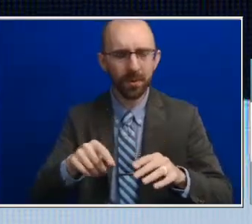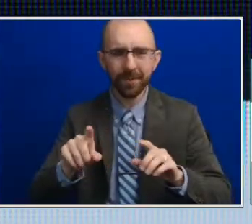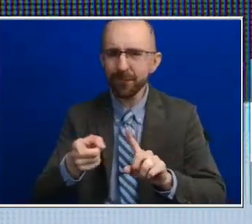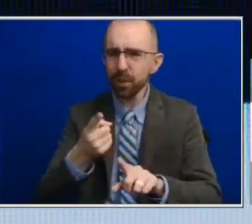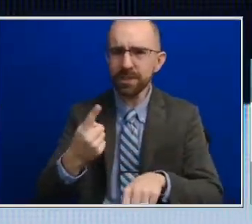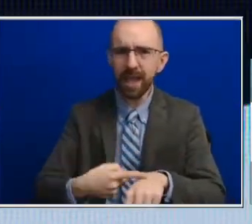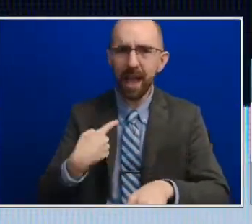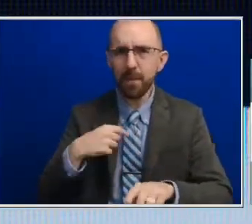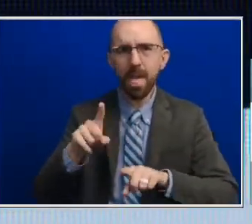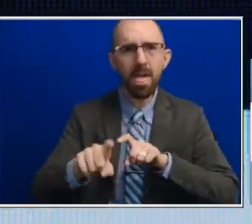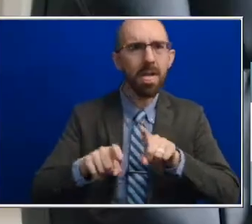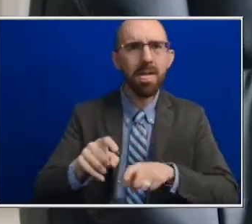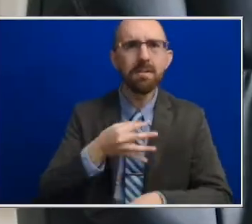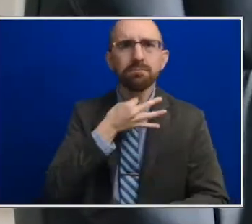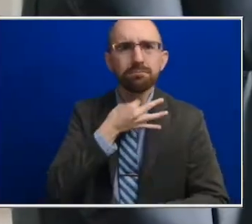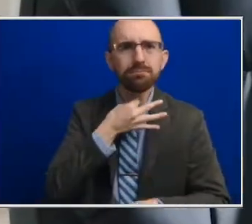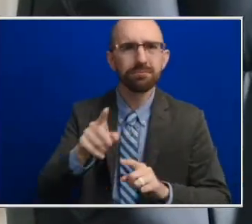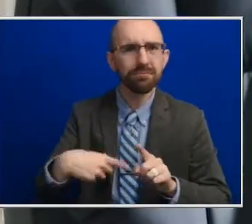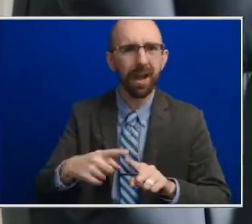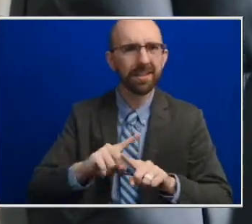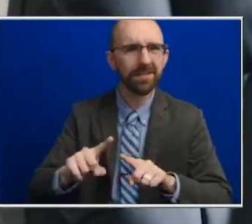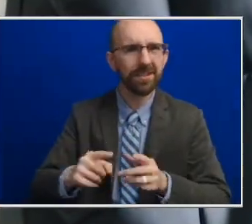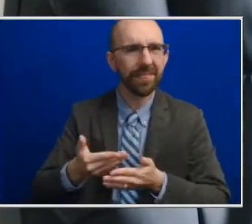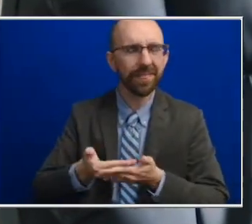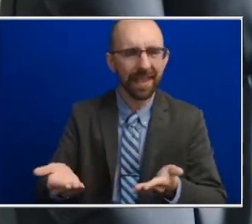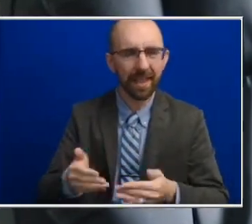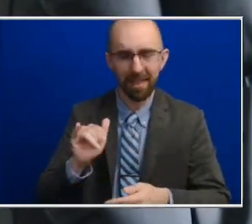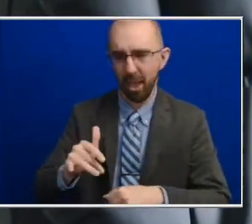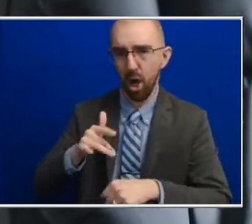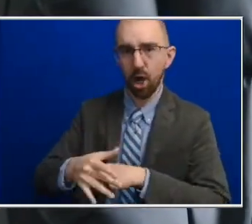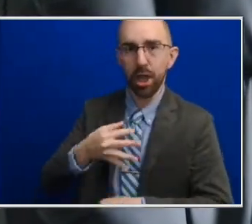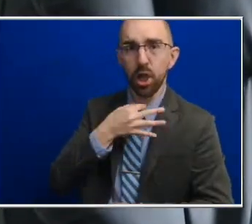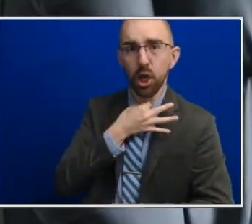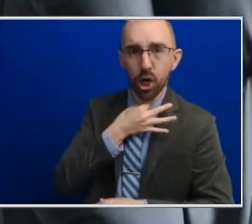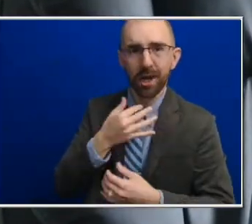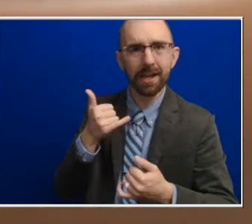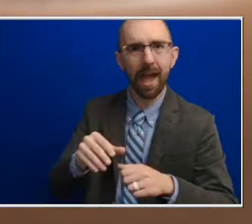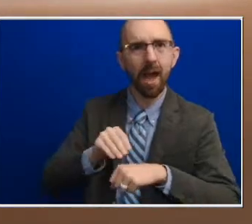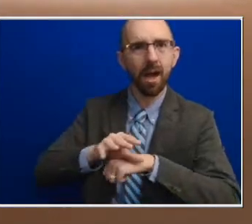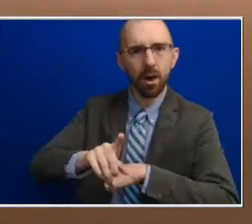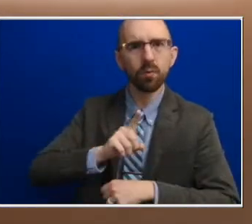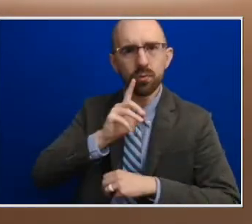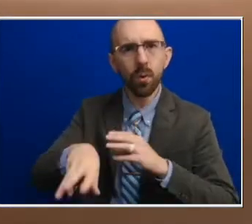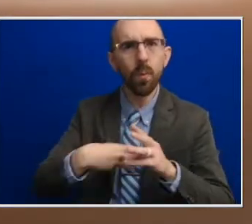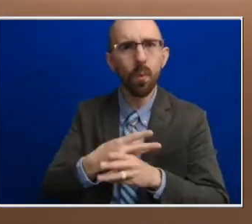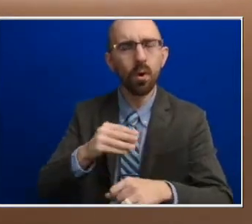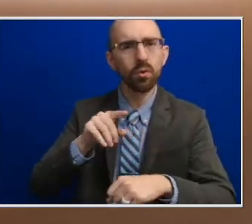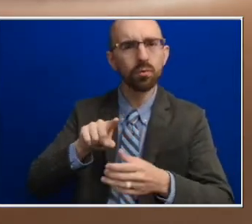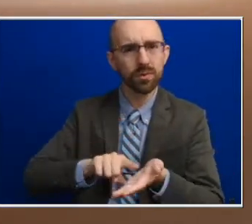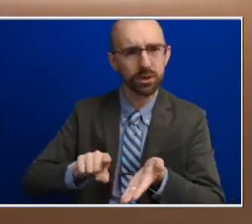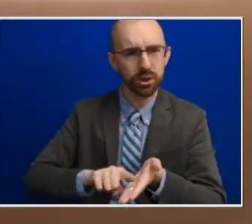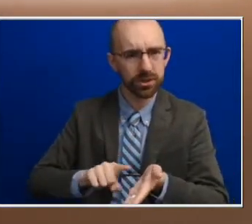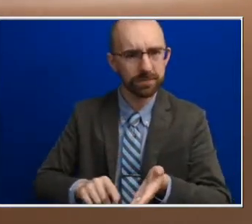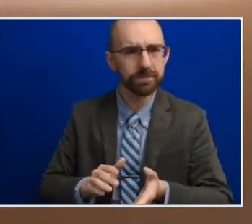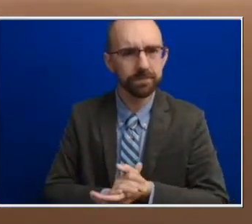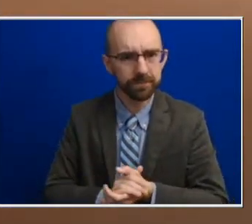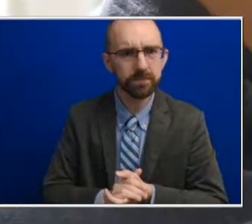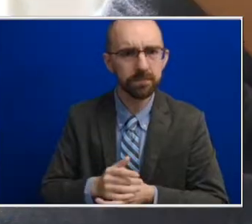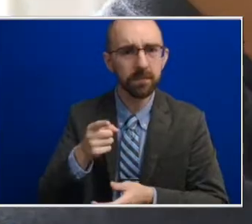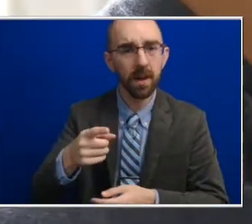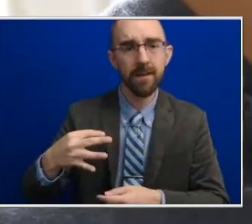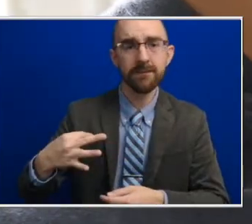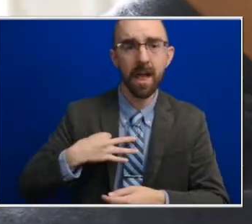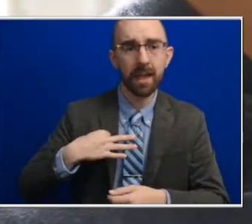of questions. That early curiosity is now shaping real-world research. After volunteering at a